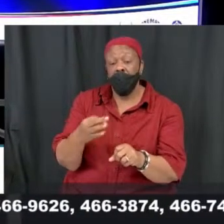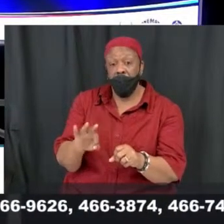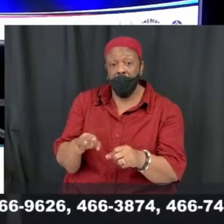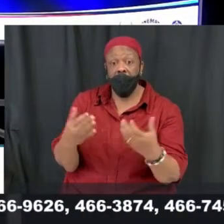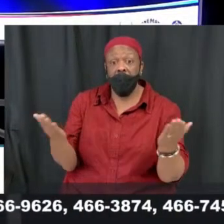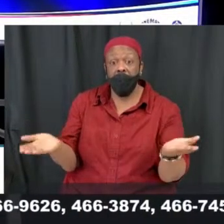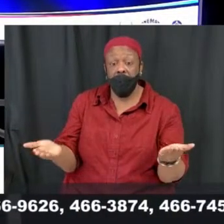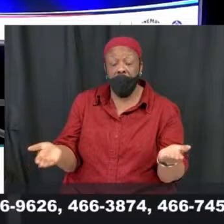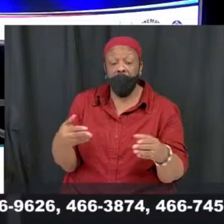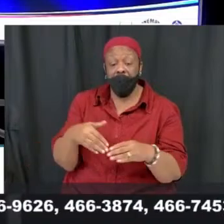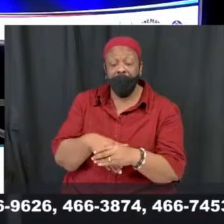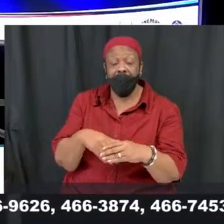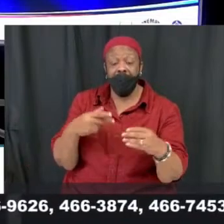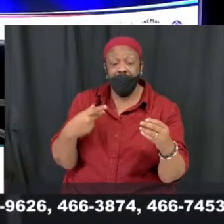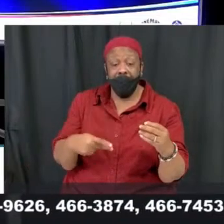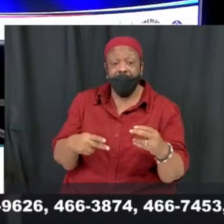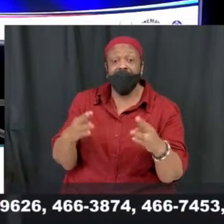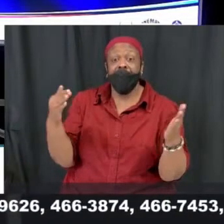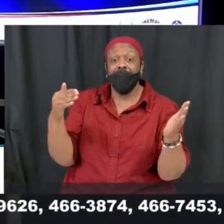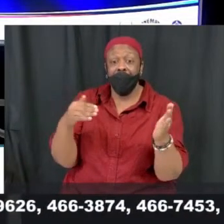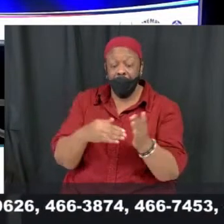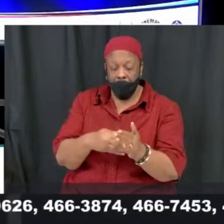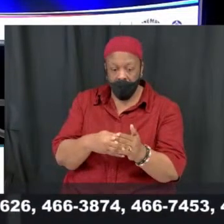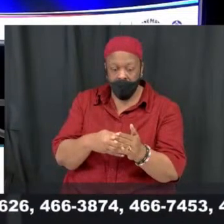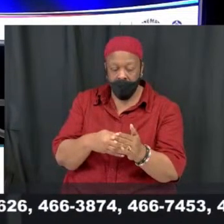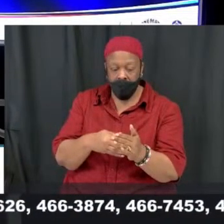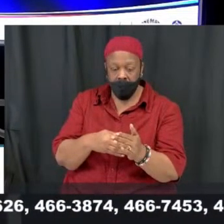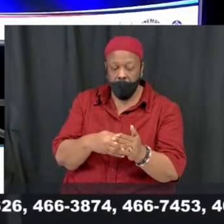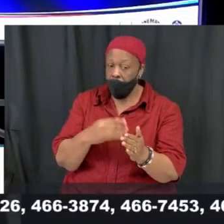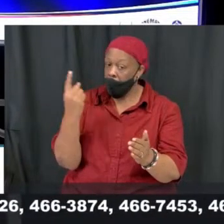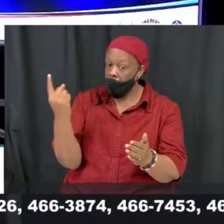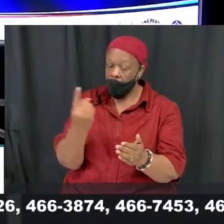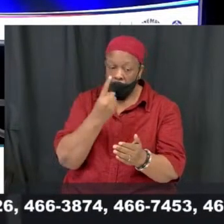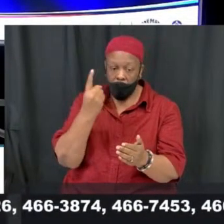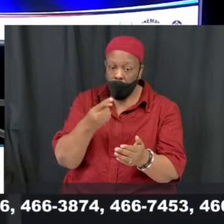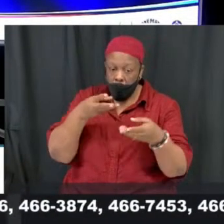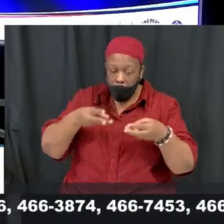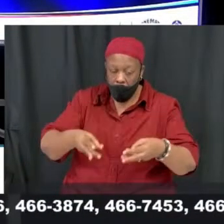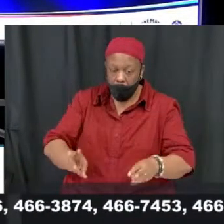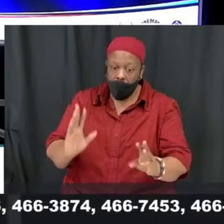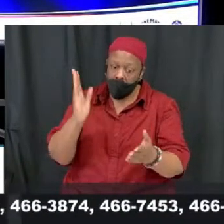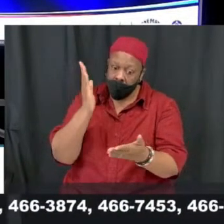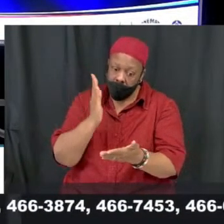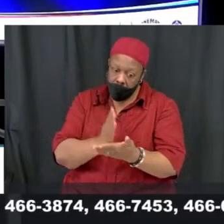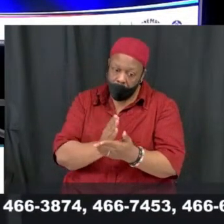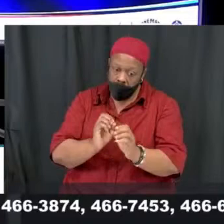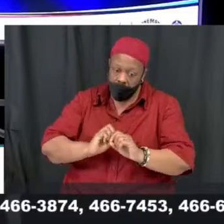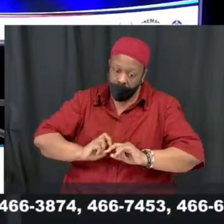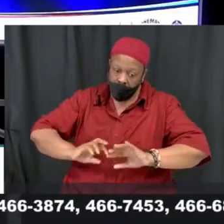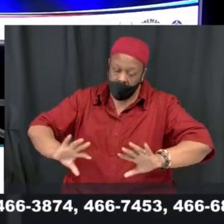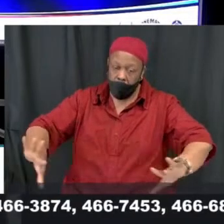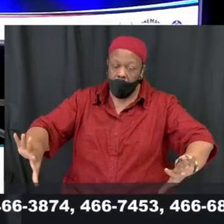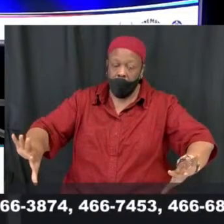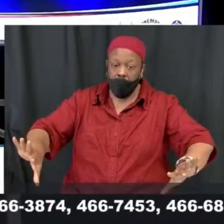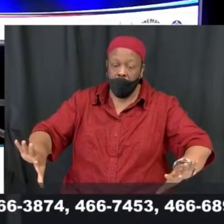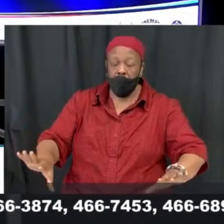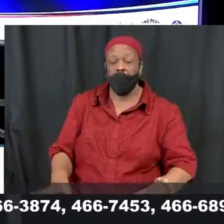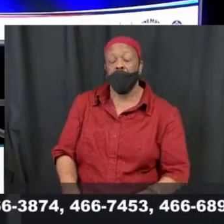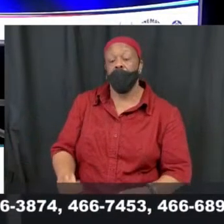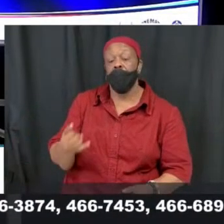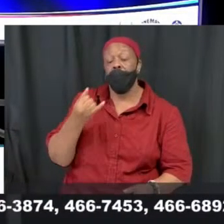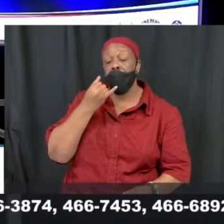communities. The way that we would stop the spread of the virus and the effect that it would have